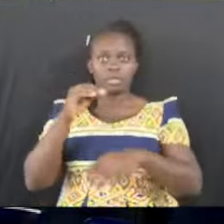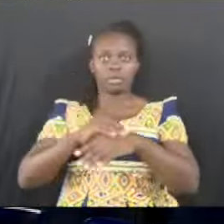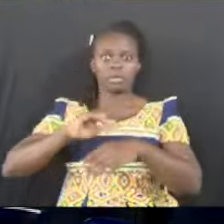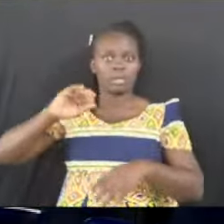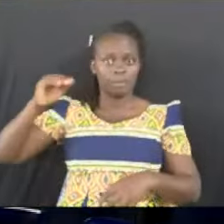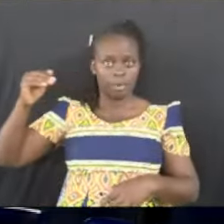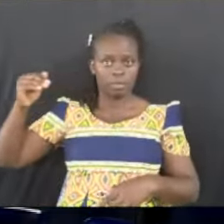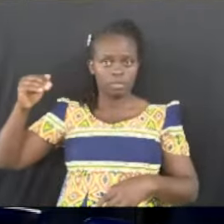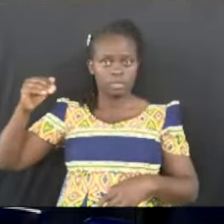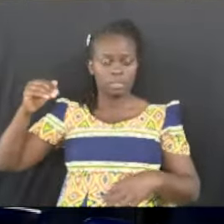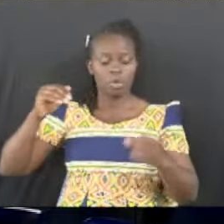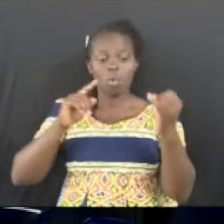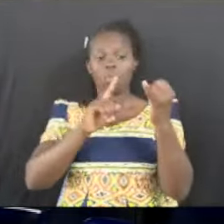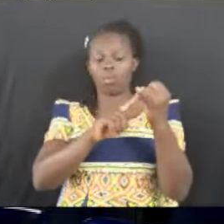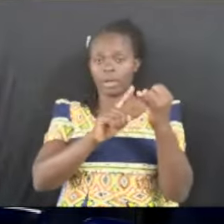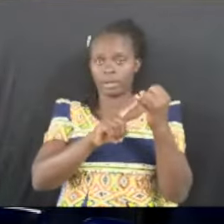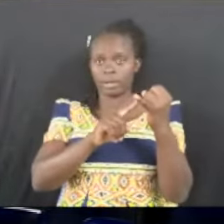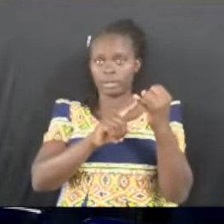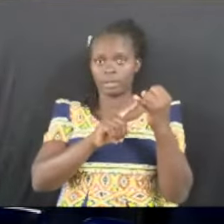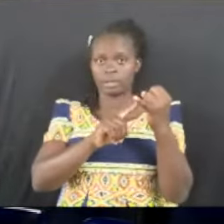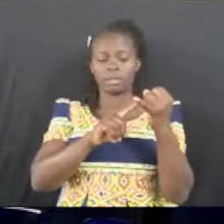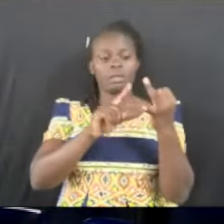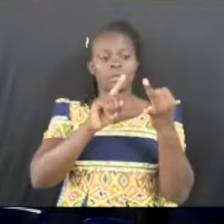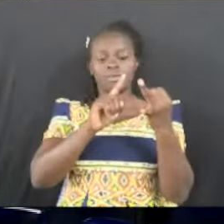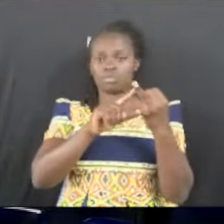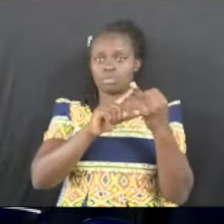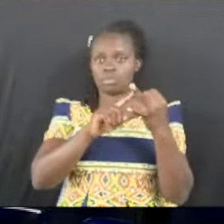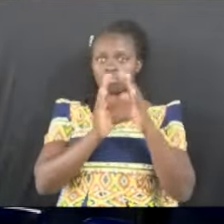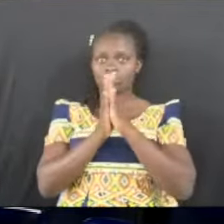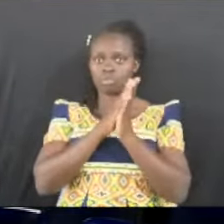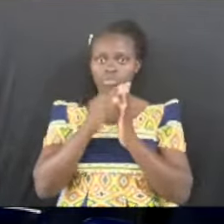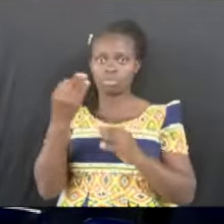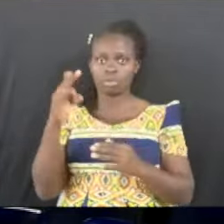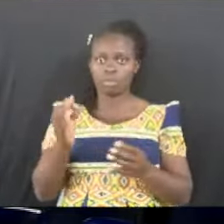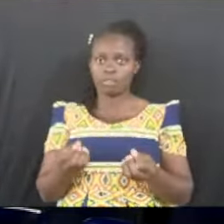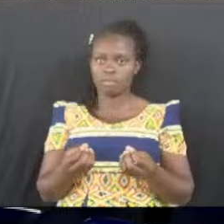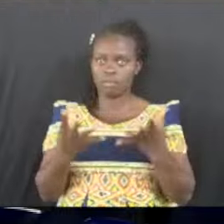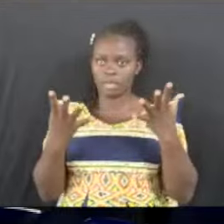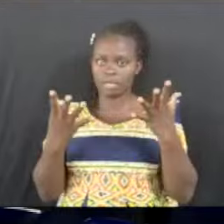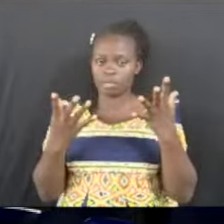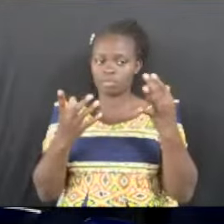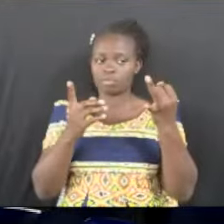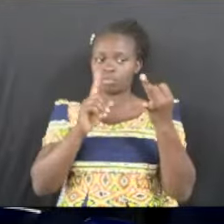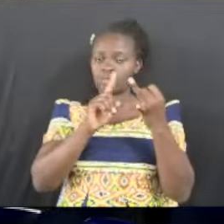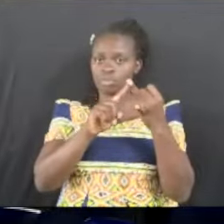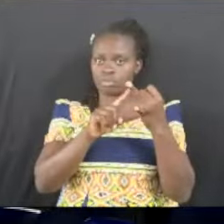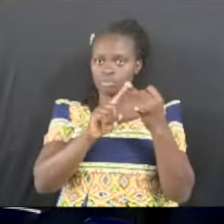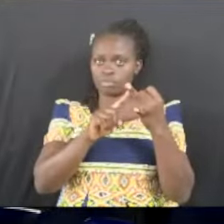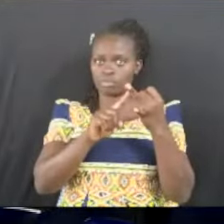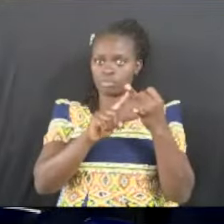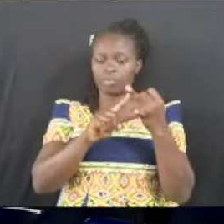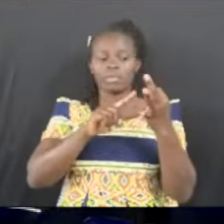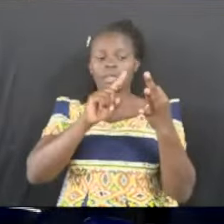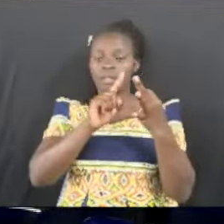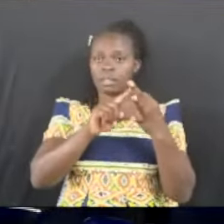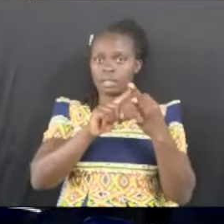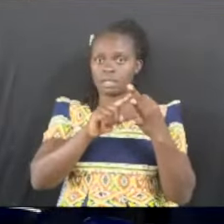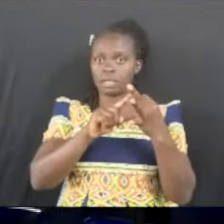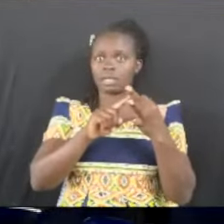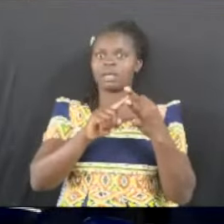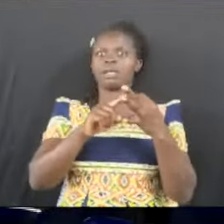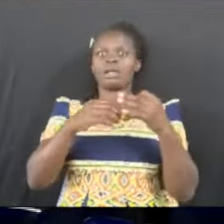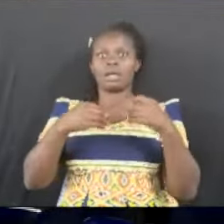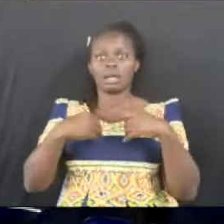have a story of miracle, another speech, and then another